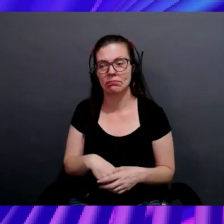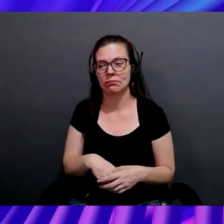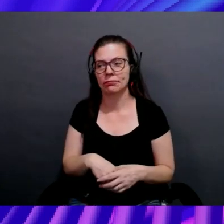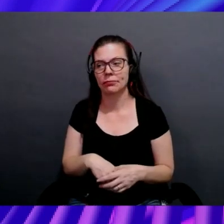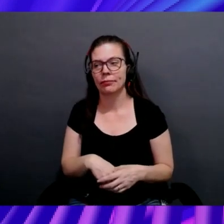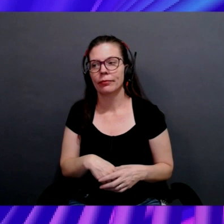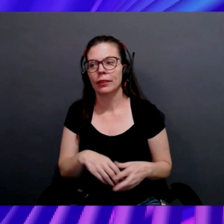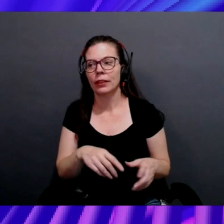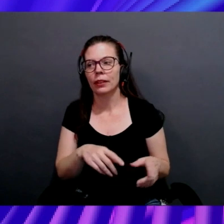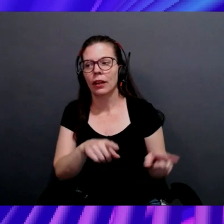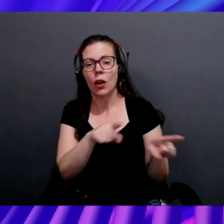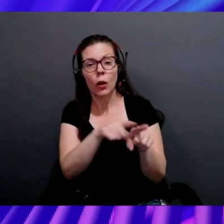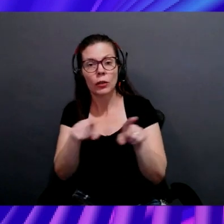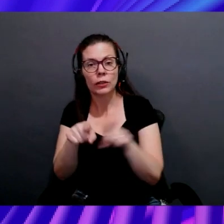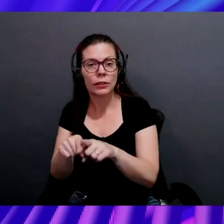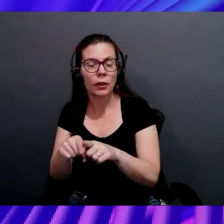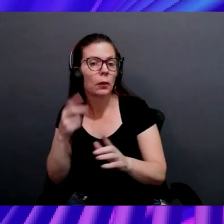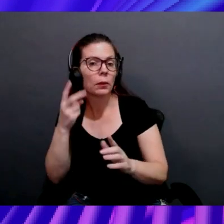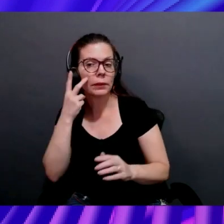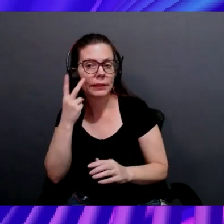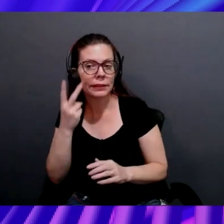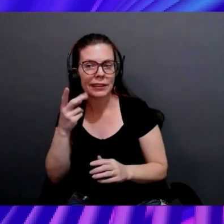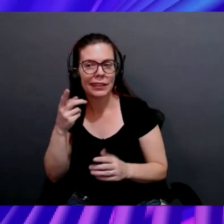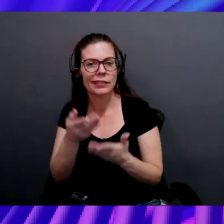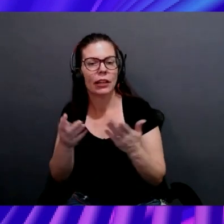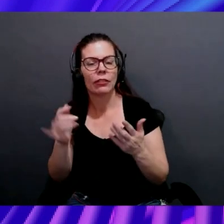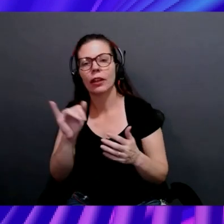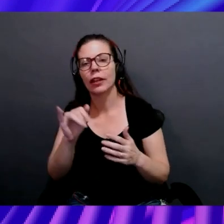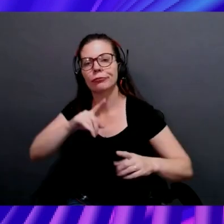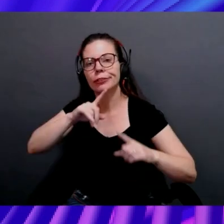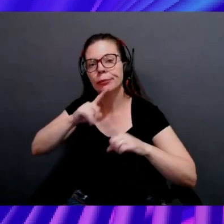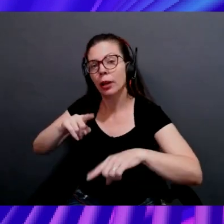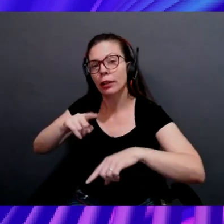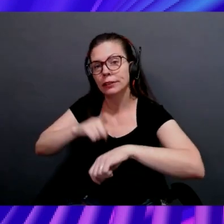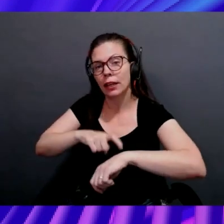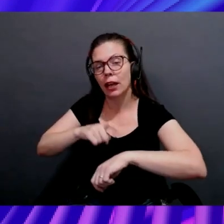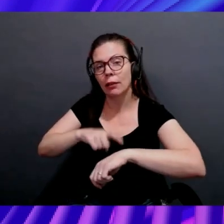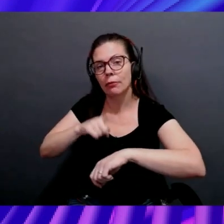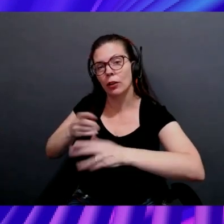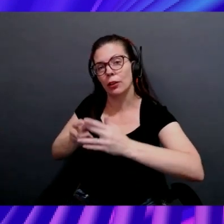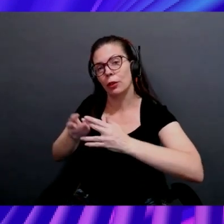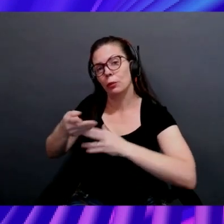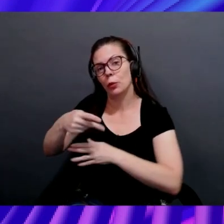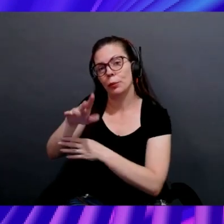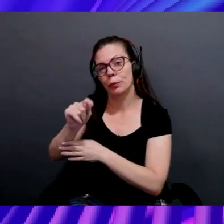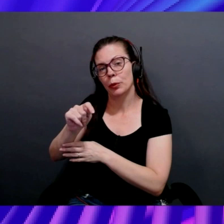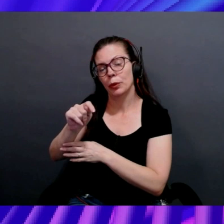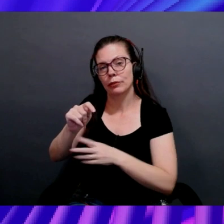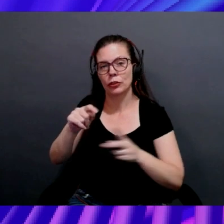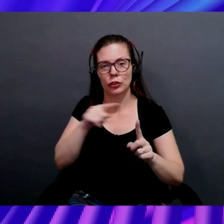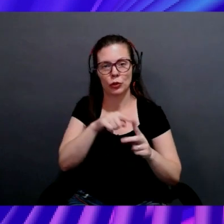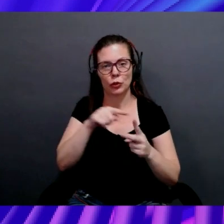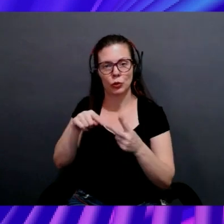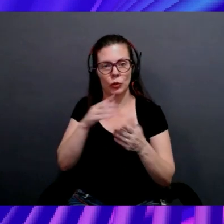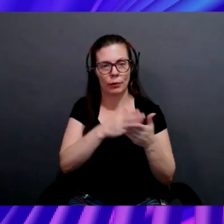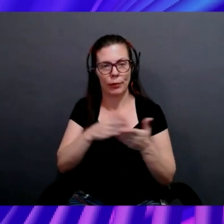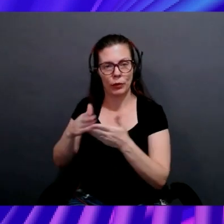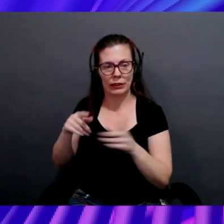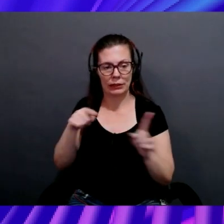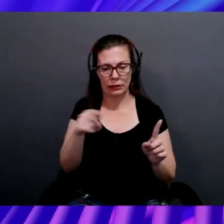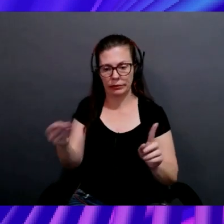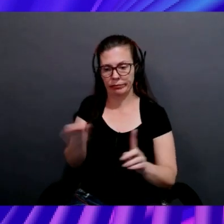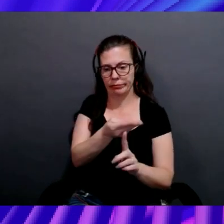things like what the actual response time is and the throughput between two different components in my environment.